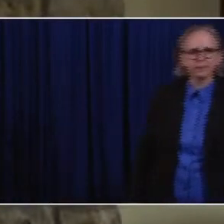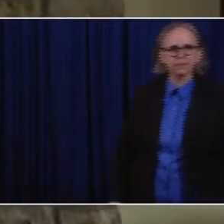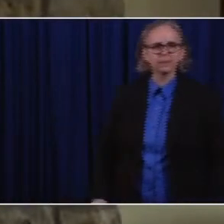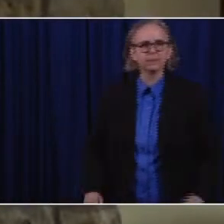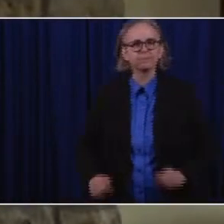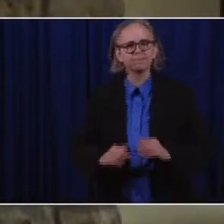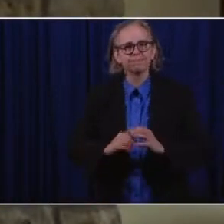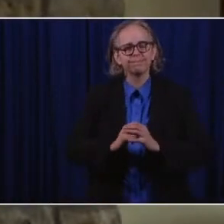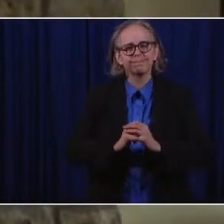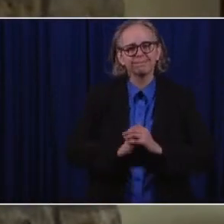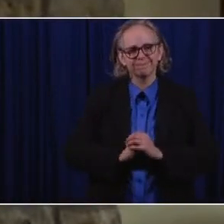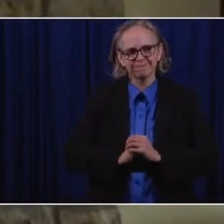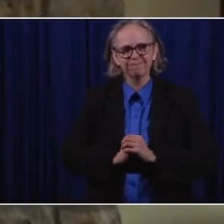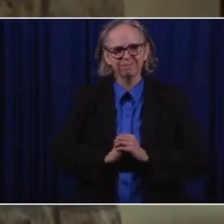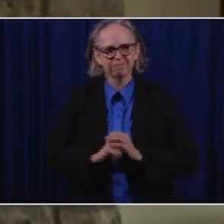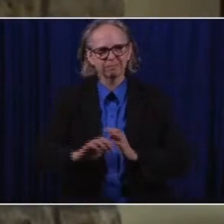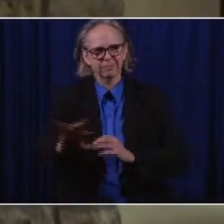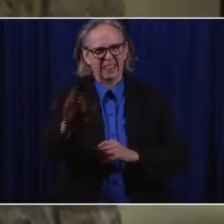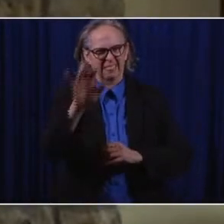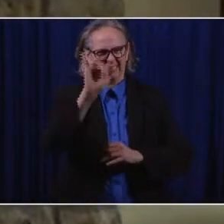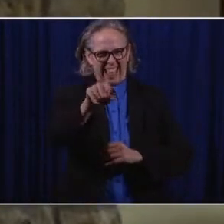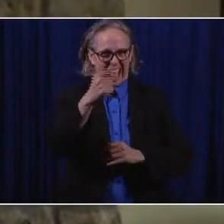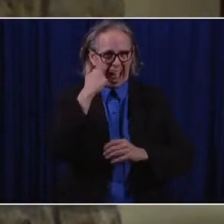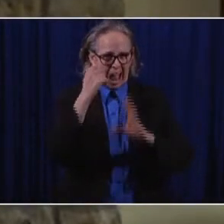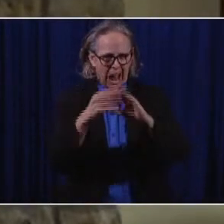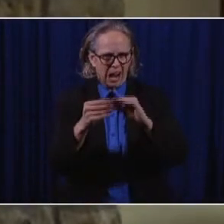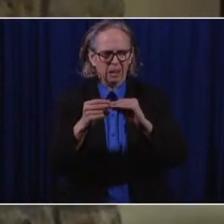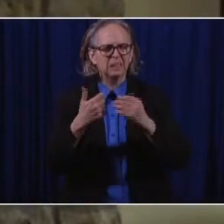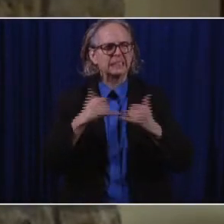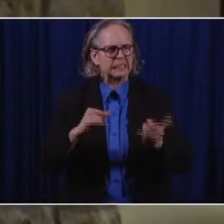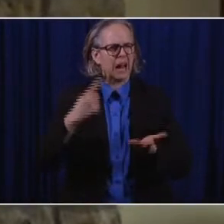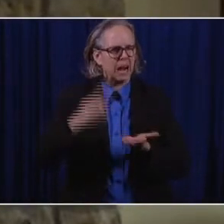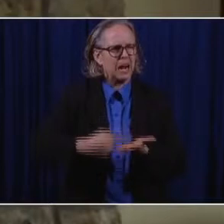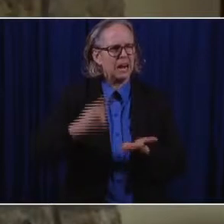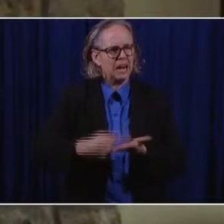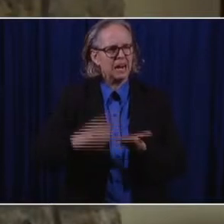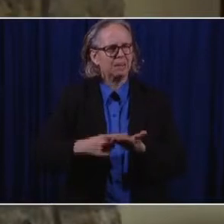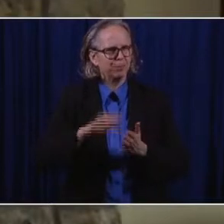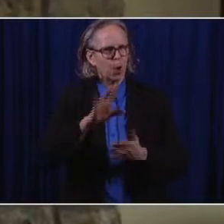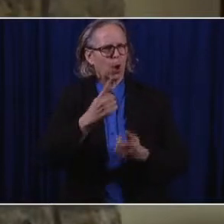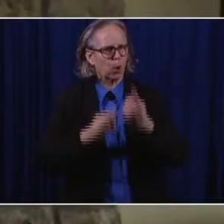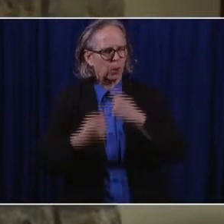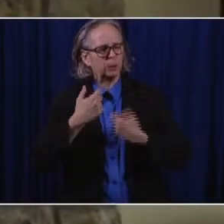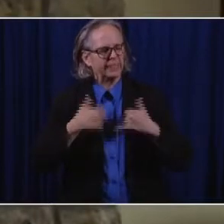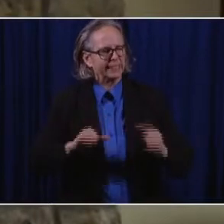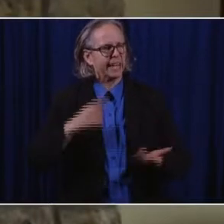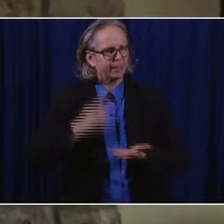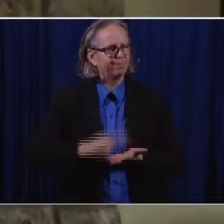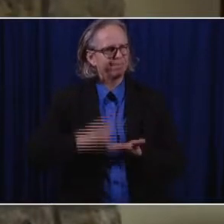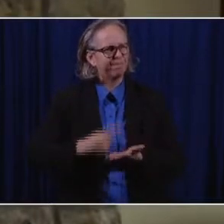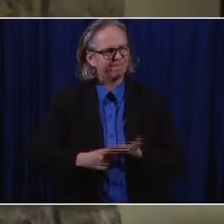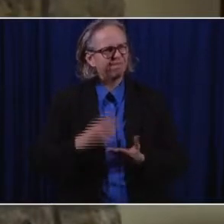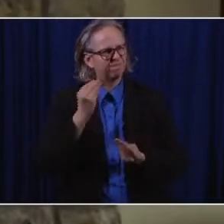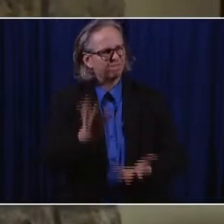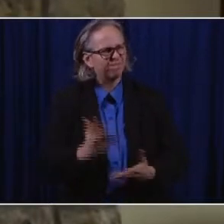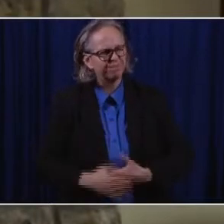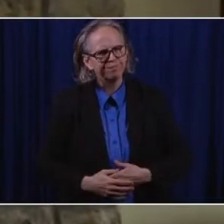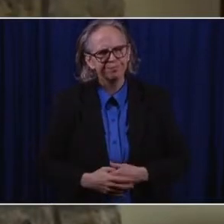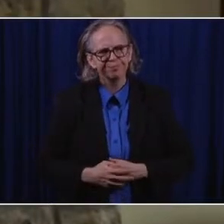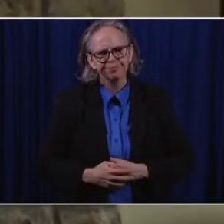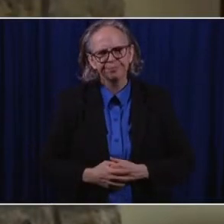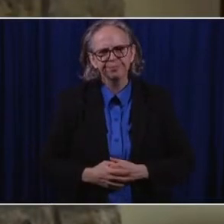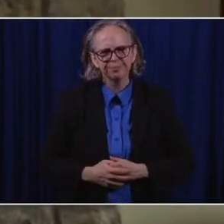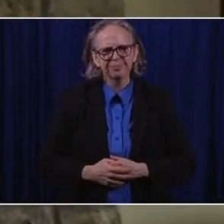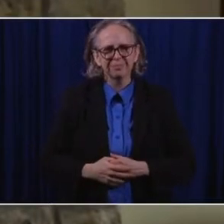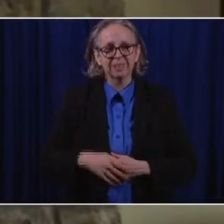our folks are still consulting and looking at that, trying to put that list together. But I don't want to mislead anyone. My